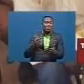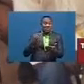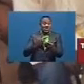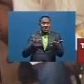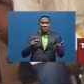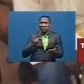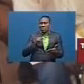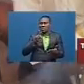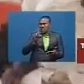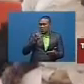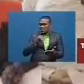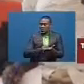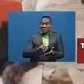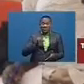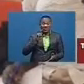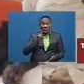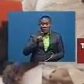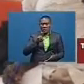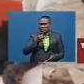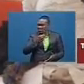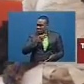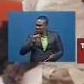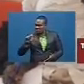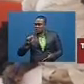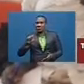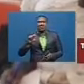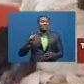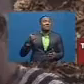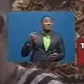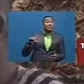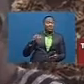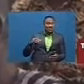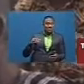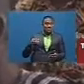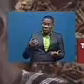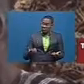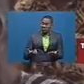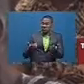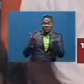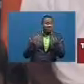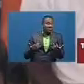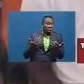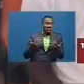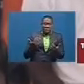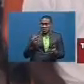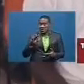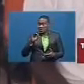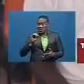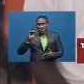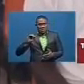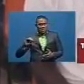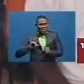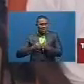Ghana cedis to 704 fires. According to Mr. Owusu, about 90% of such fires were caused